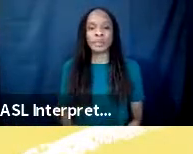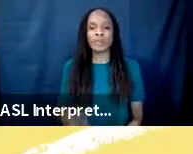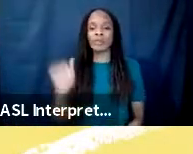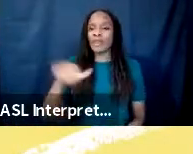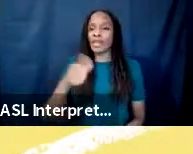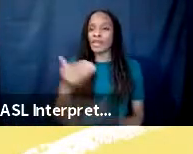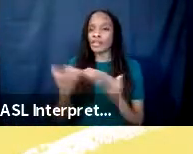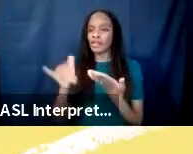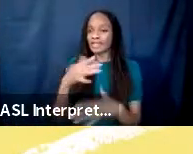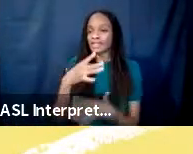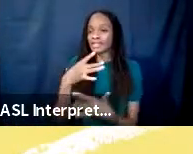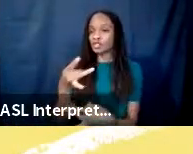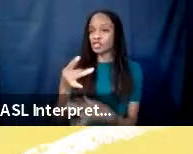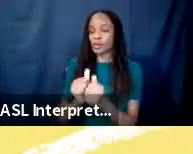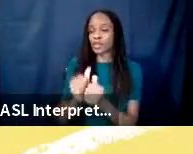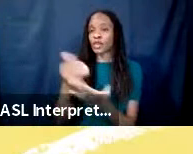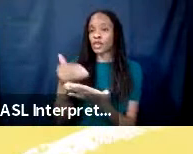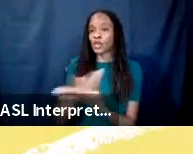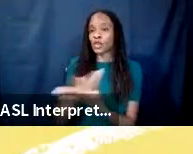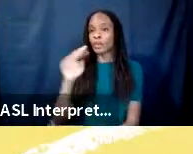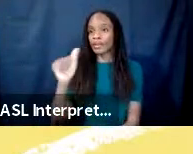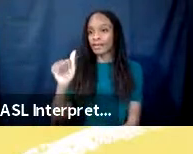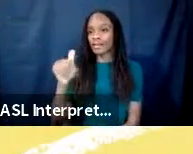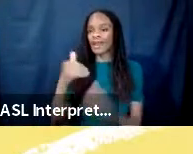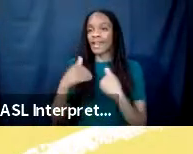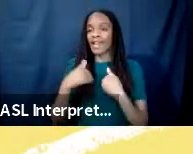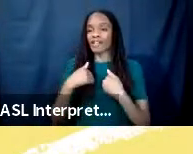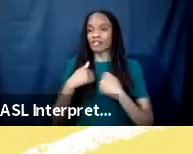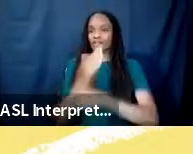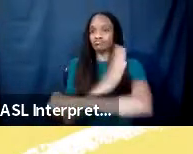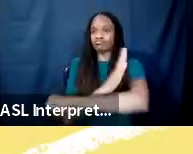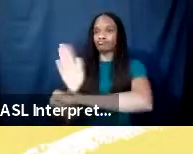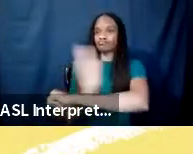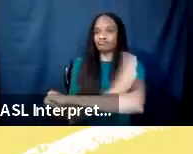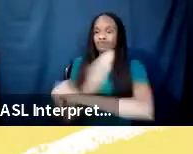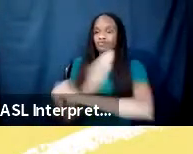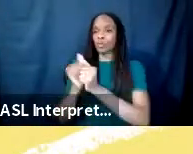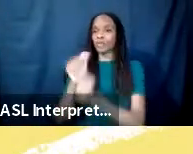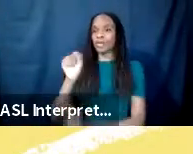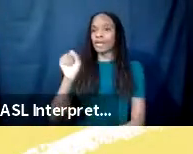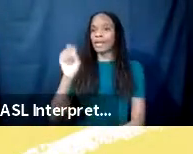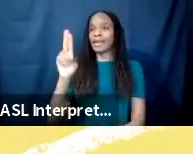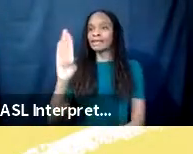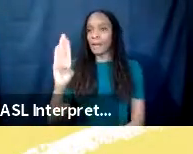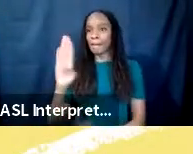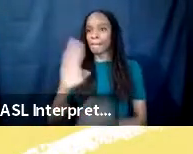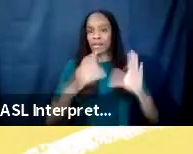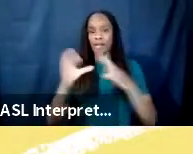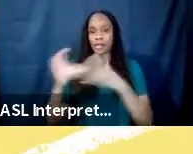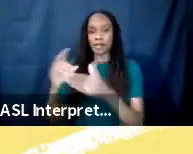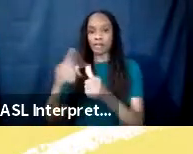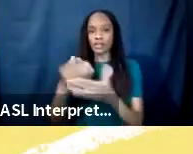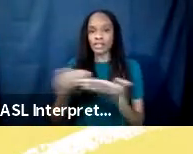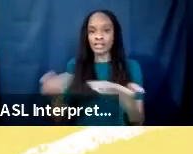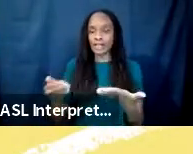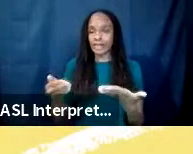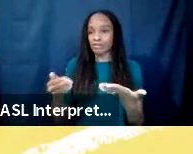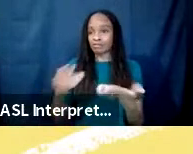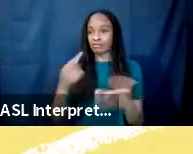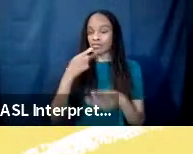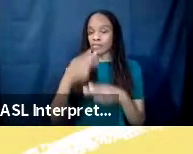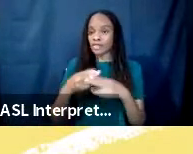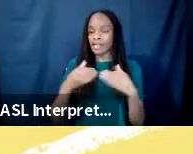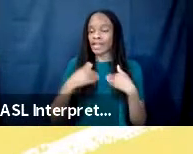that's interesting in new media is that there's a wide array of kind of subcategories. First thing to mention is that we have